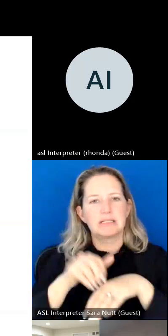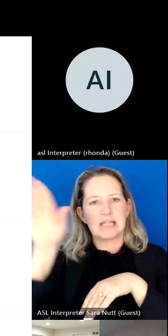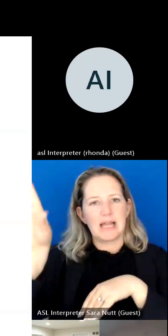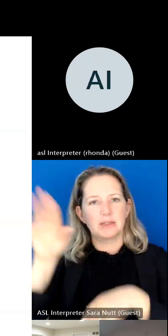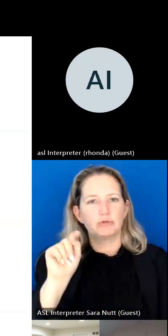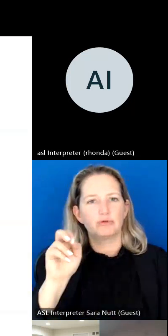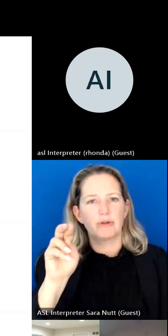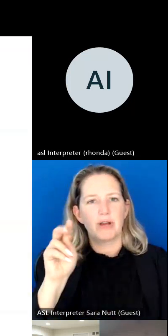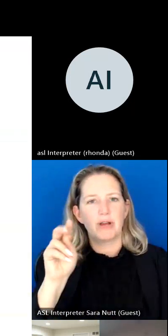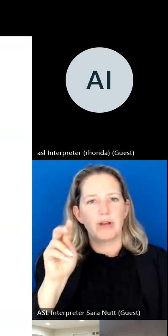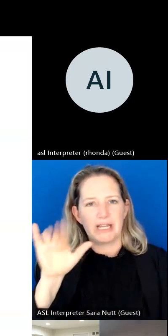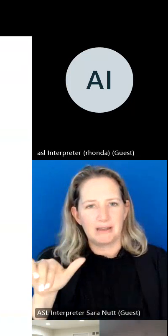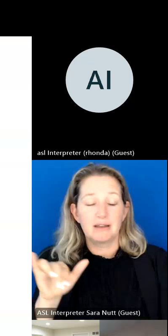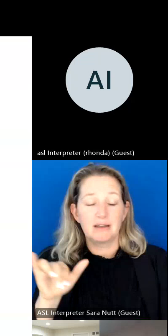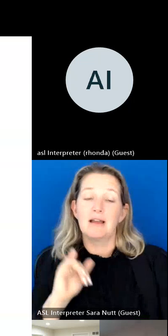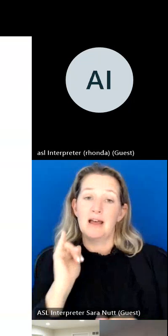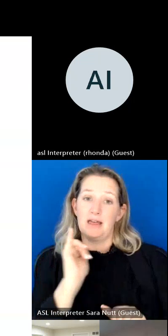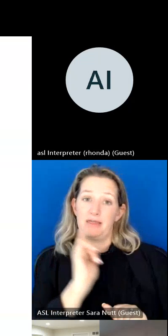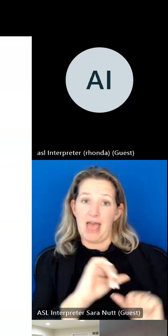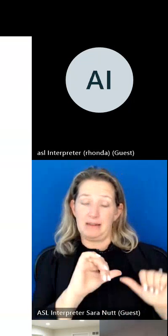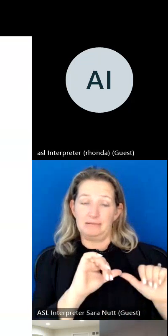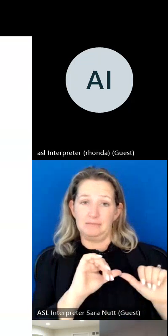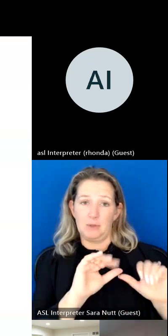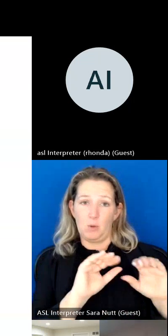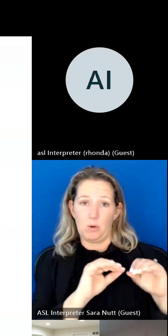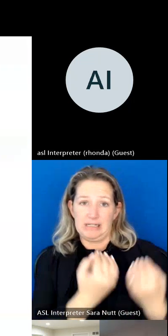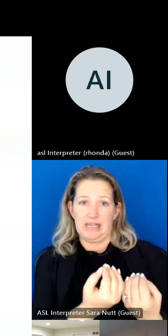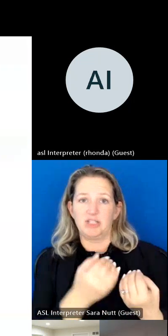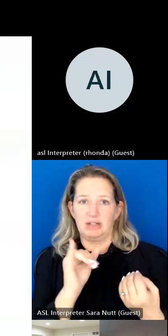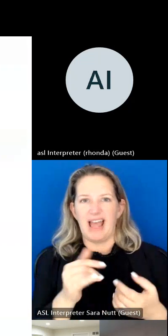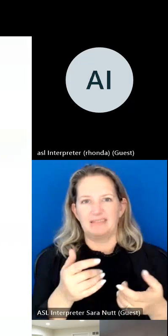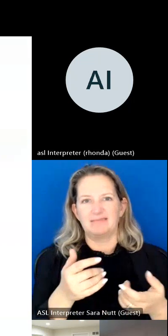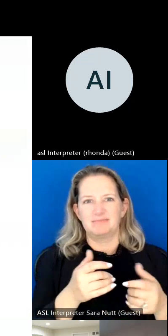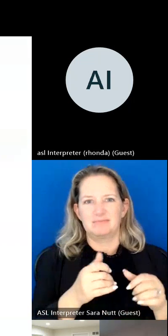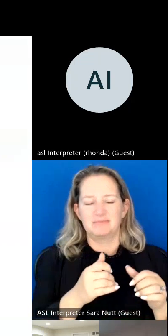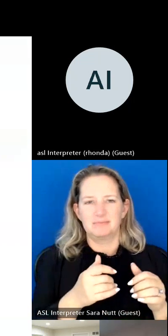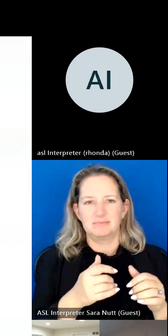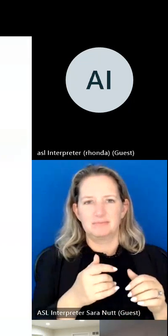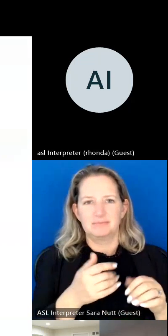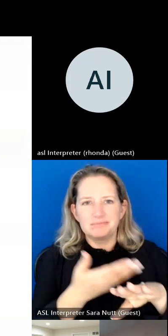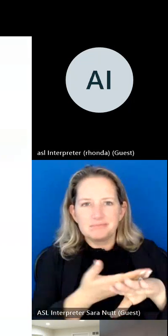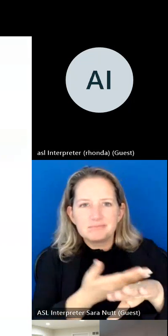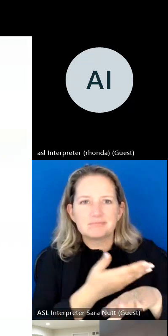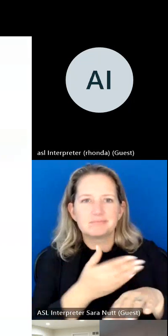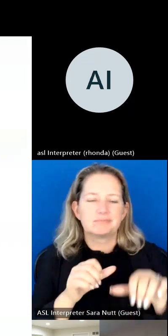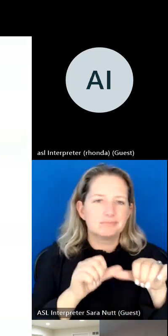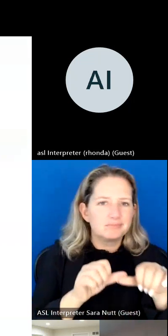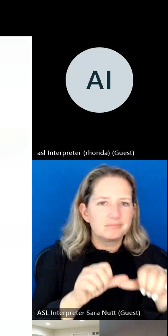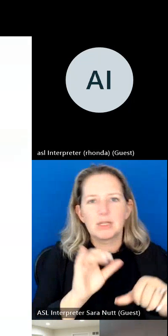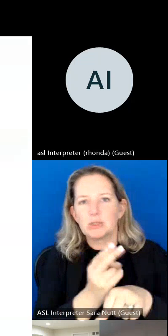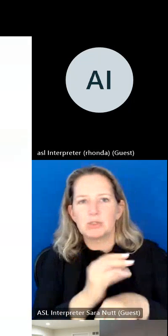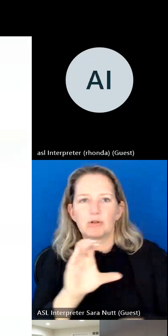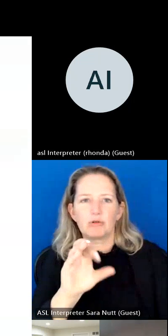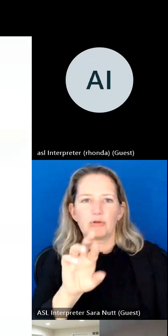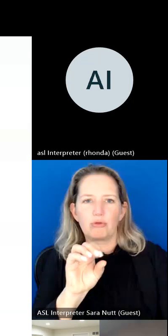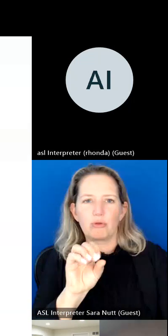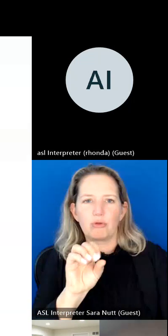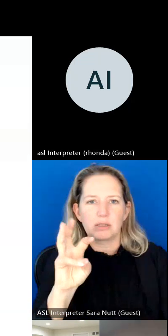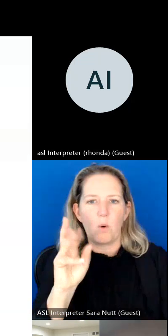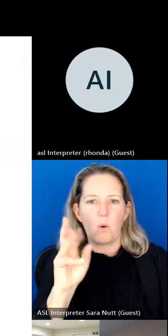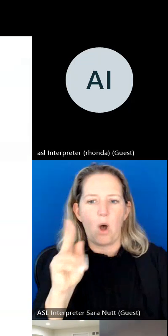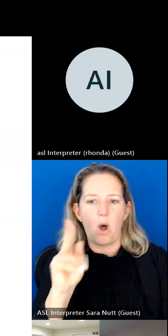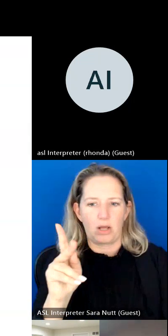that organization that maintains the crosswalk you're talking about. Yeah, there's someone put in the standard general